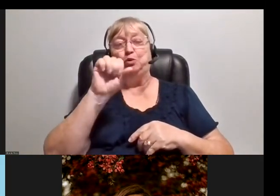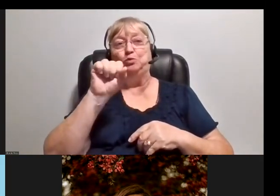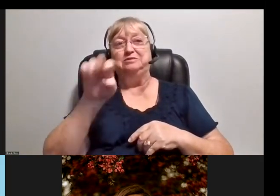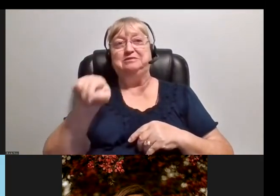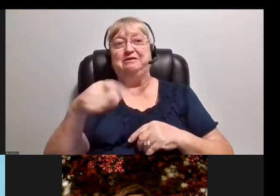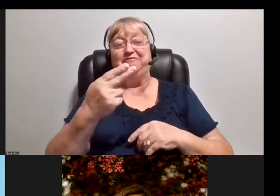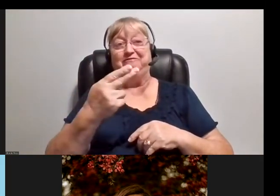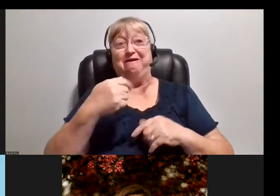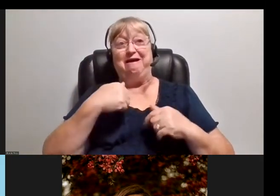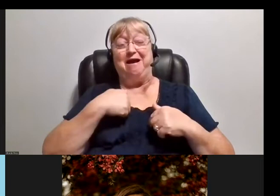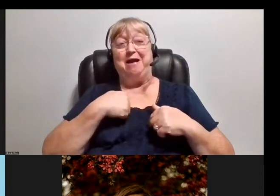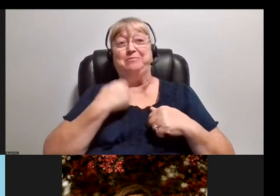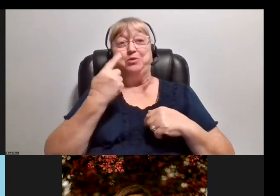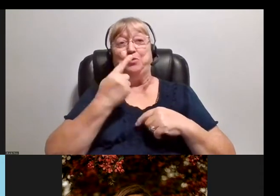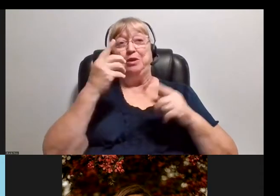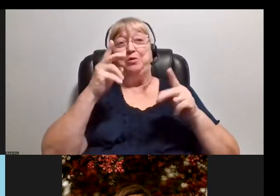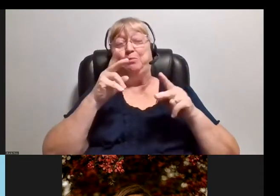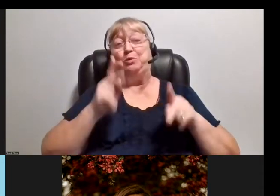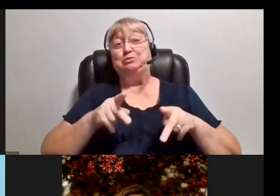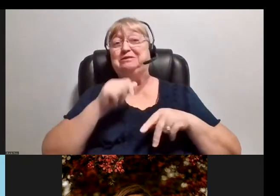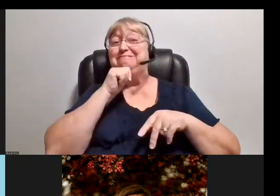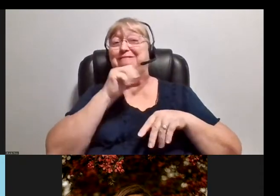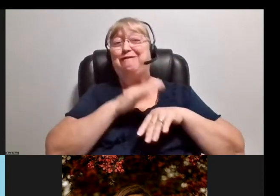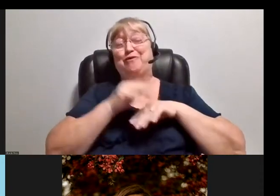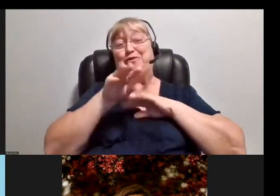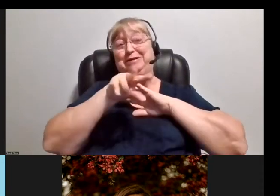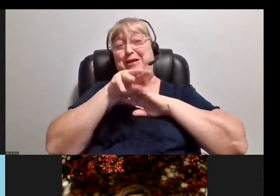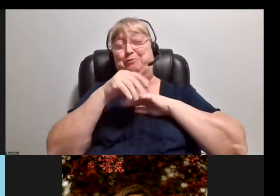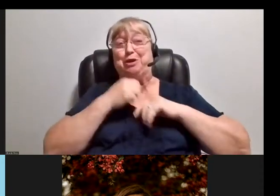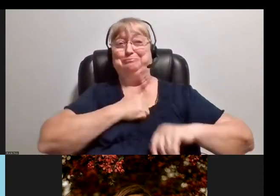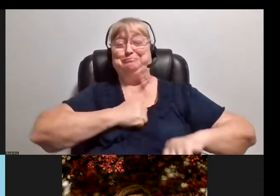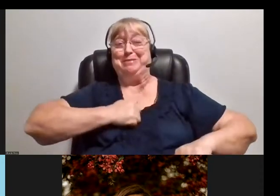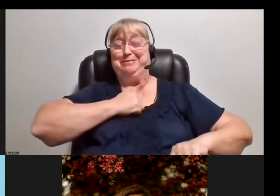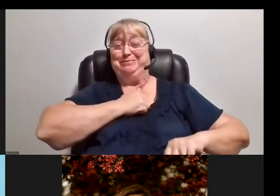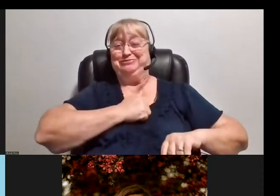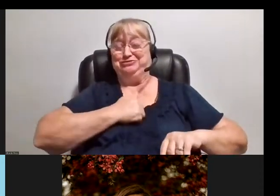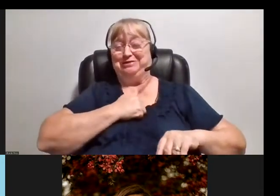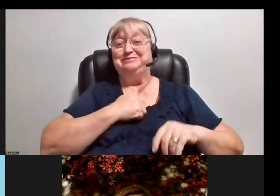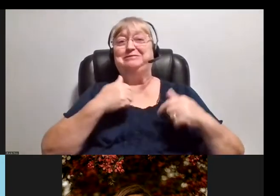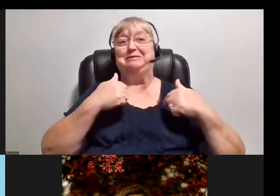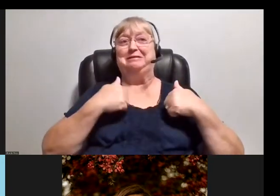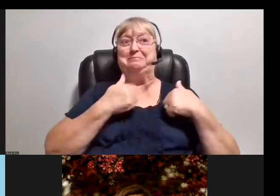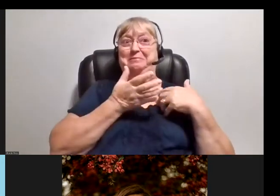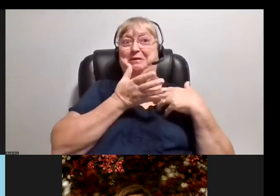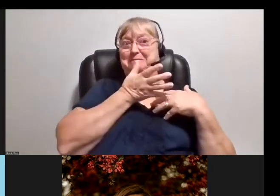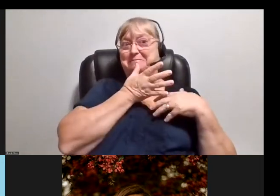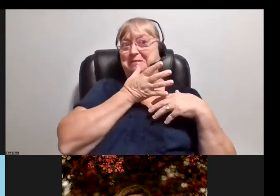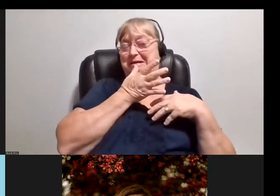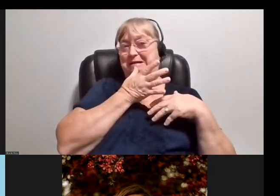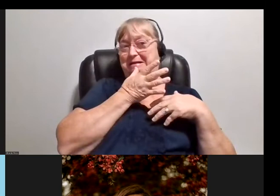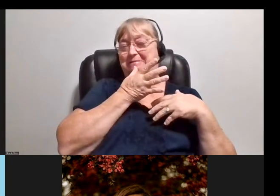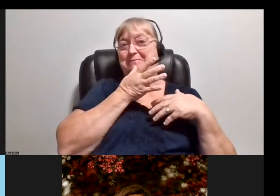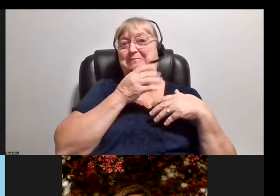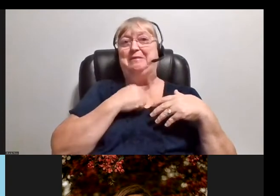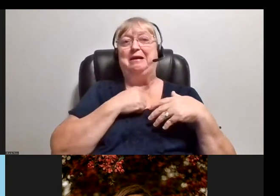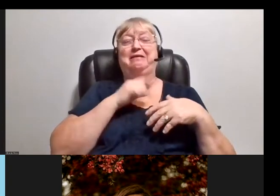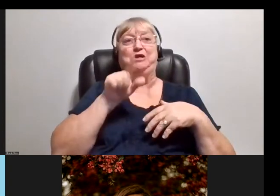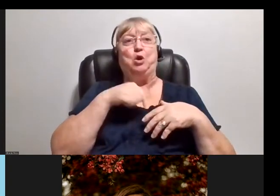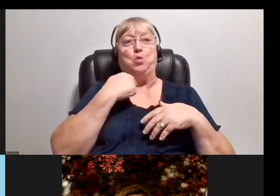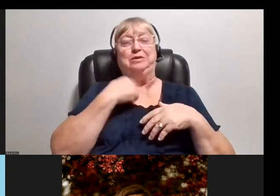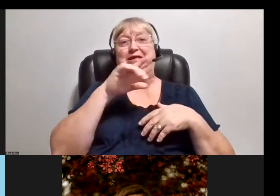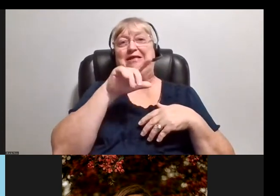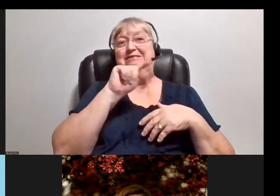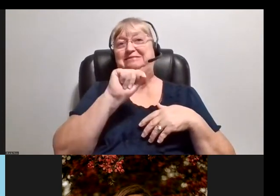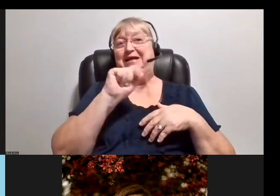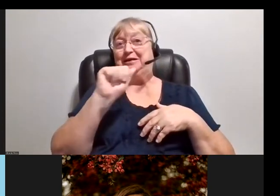only one not on camera. I do apologize. I am a mom. I'm the only tech ambassador,